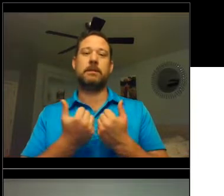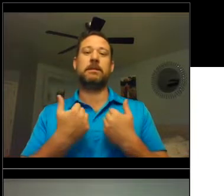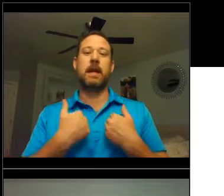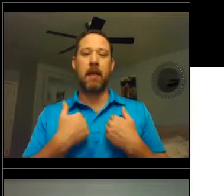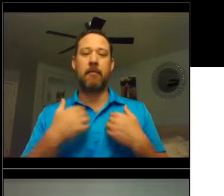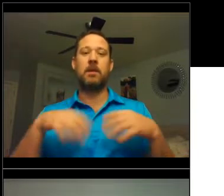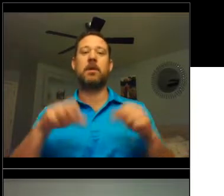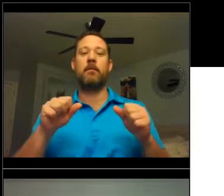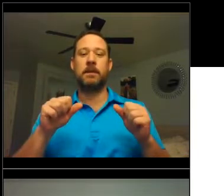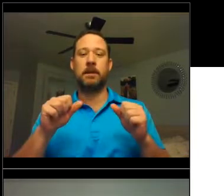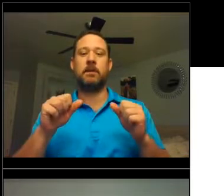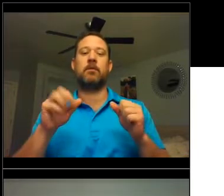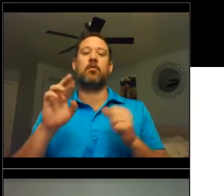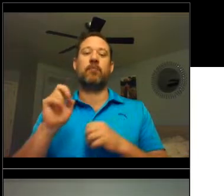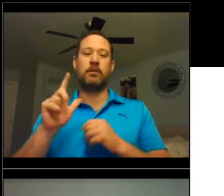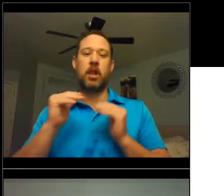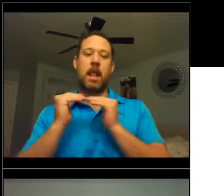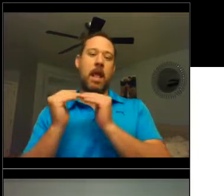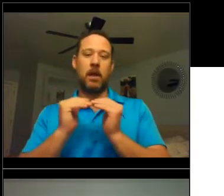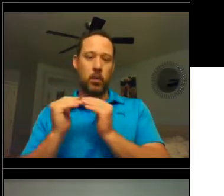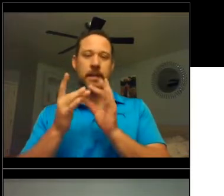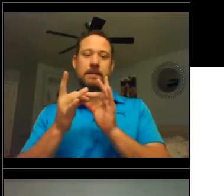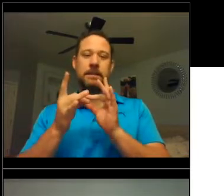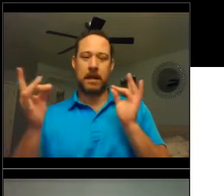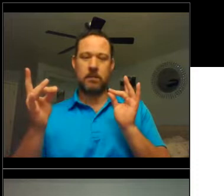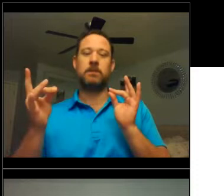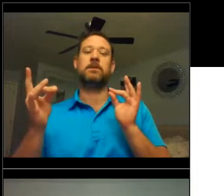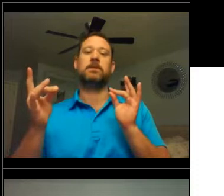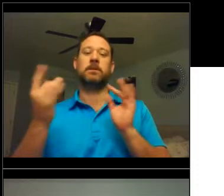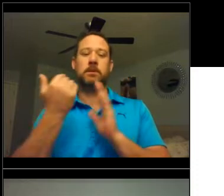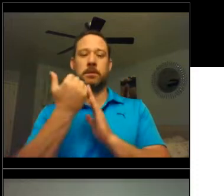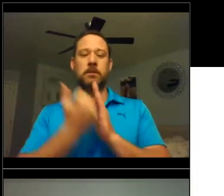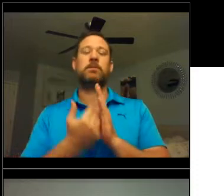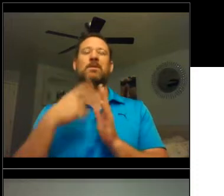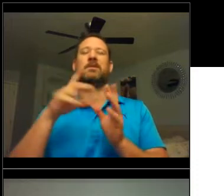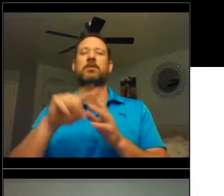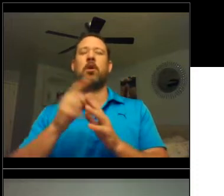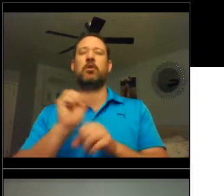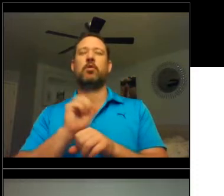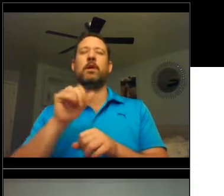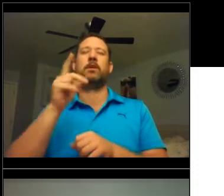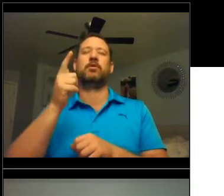racial equity statements. We started doing this work back in 2019. Caltrans has a